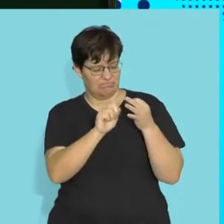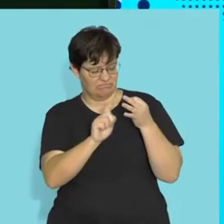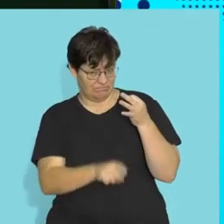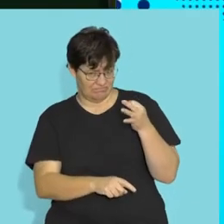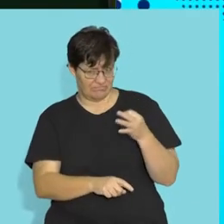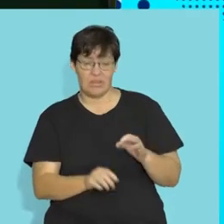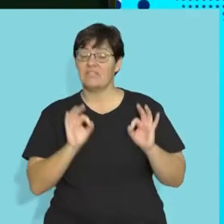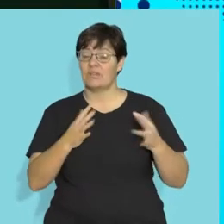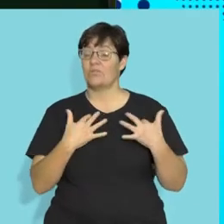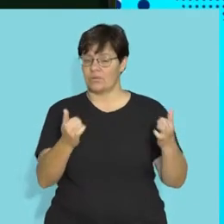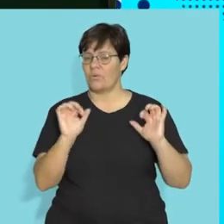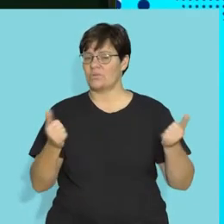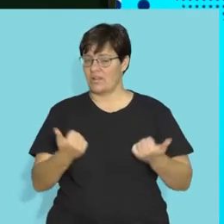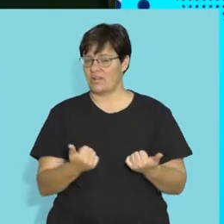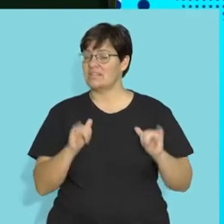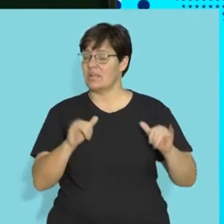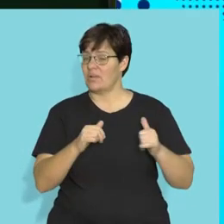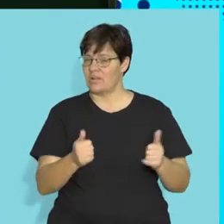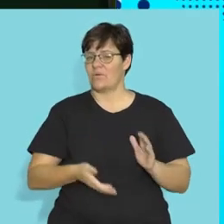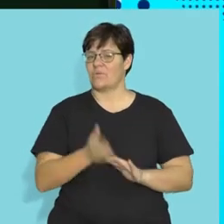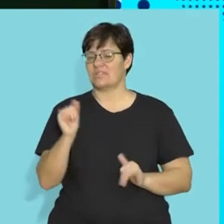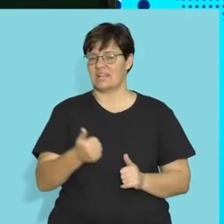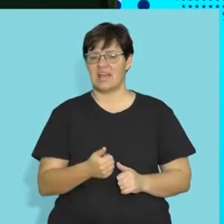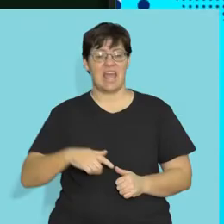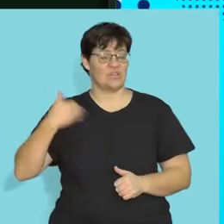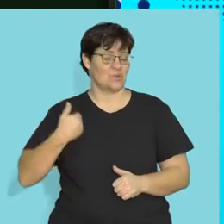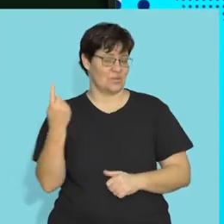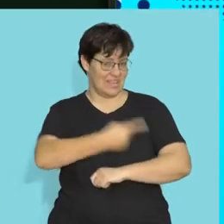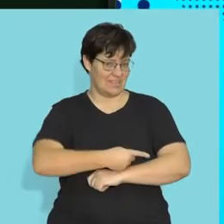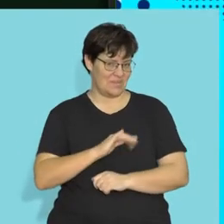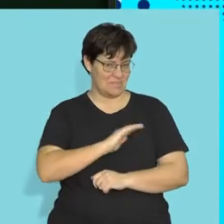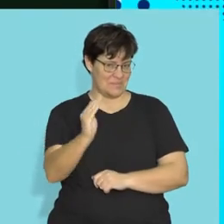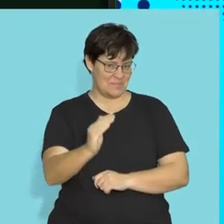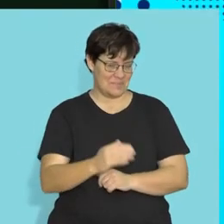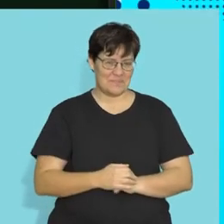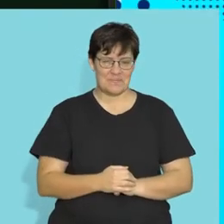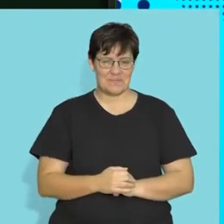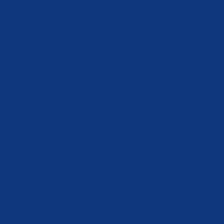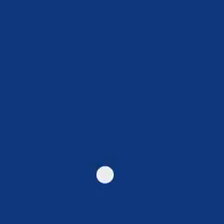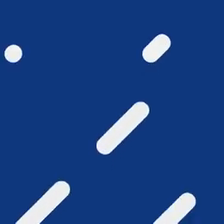audience. Wish you well. Stay well. Go safe. Have a bioelectric day. Cheers.